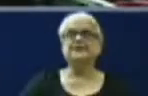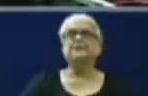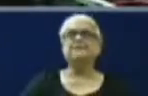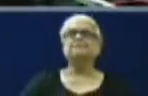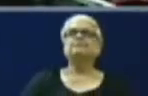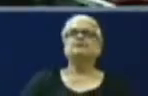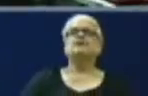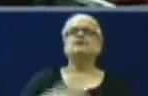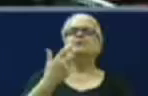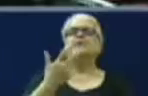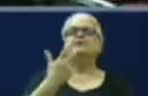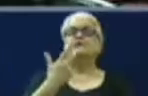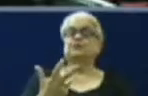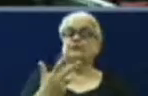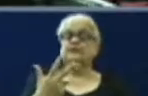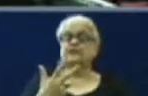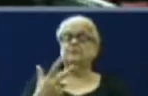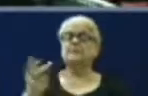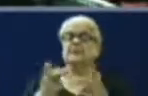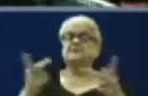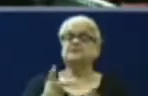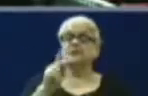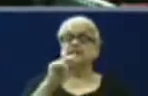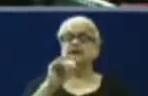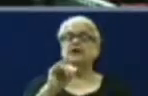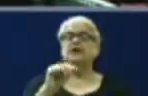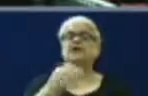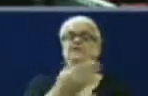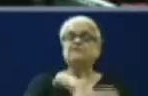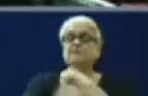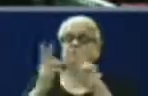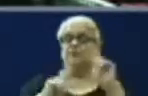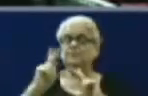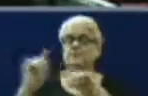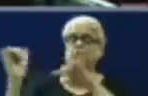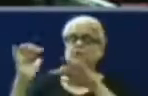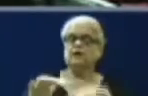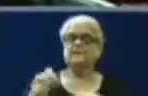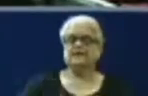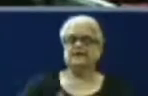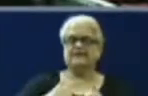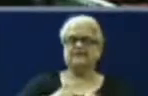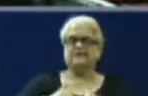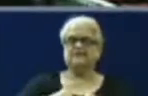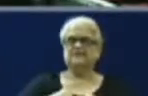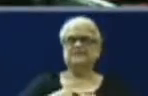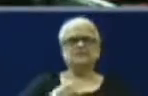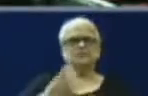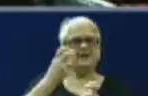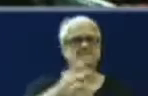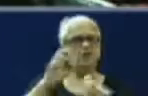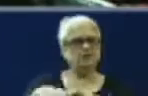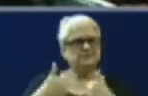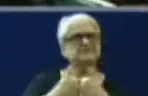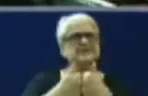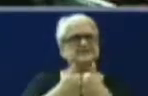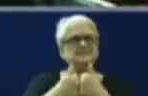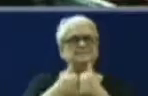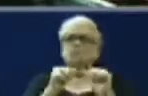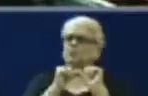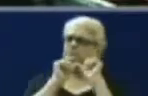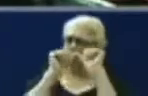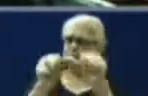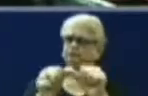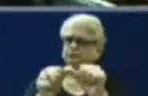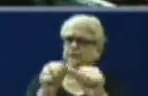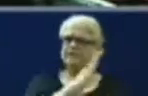hot spots for immigrants. We face tough challenges, yet we are dauntless. We